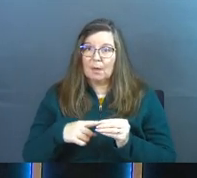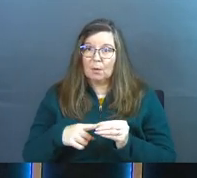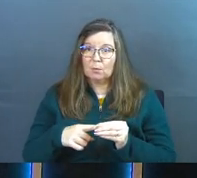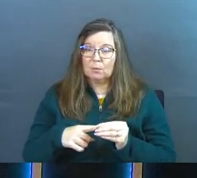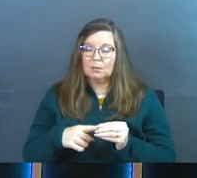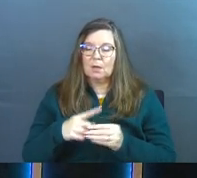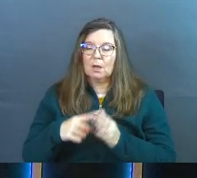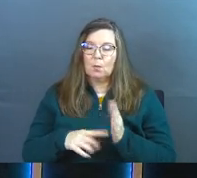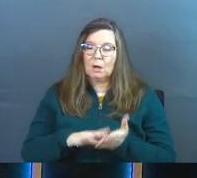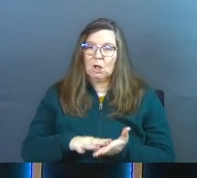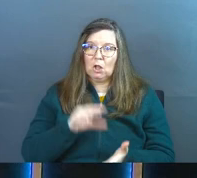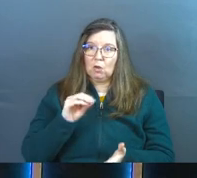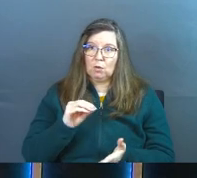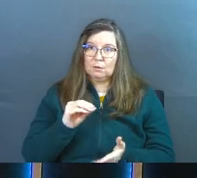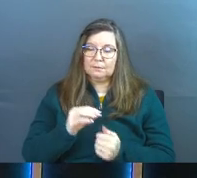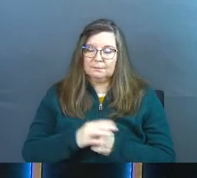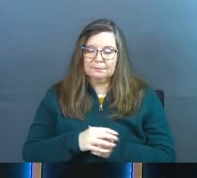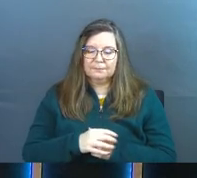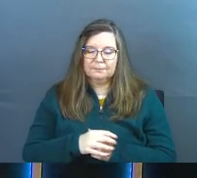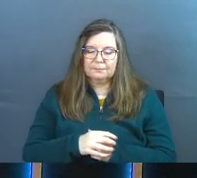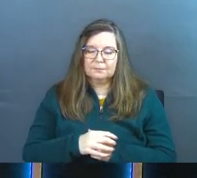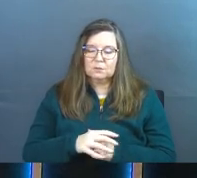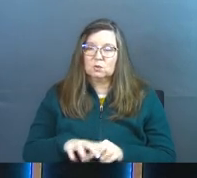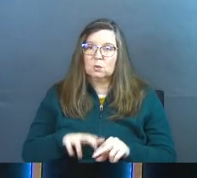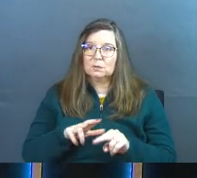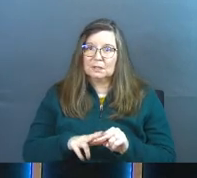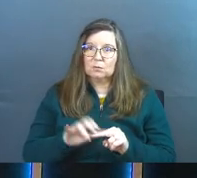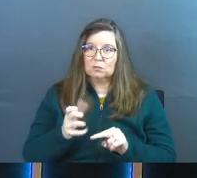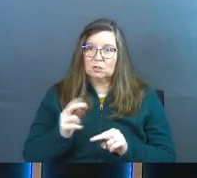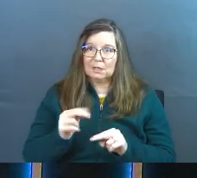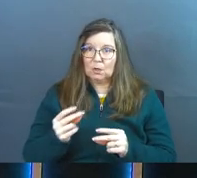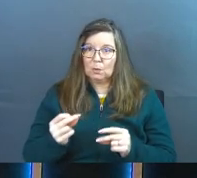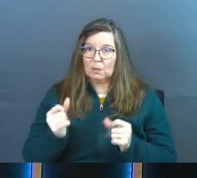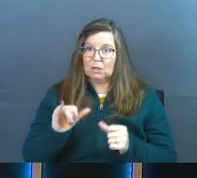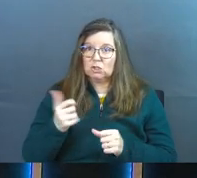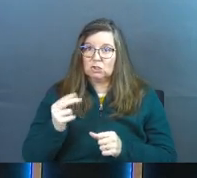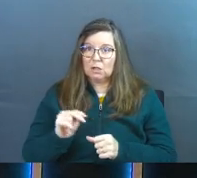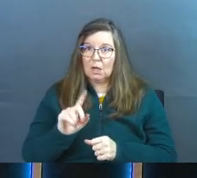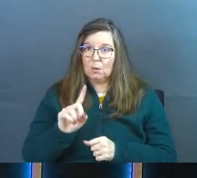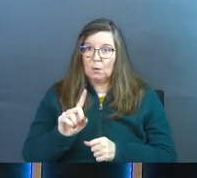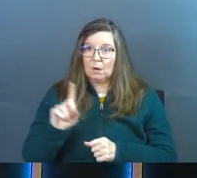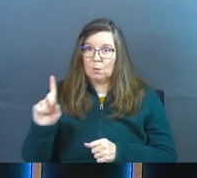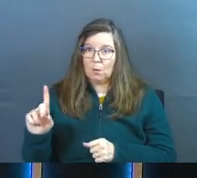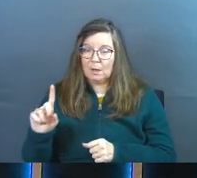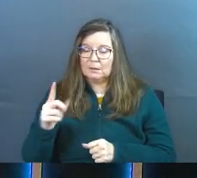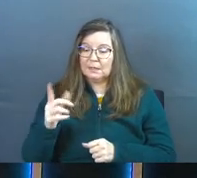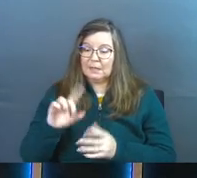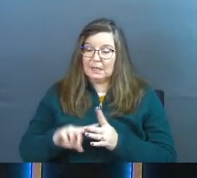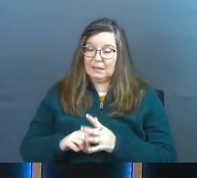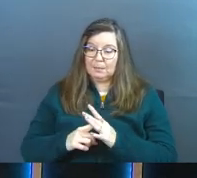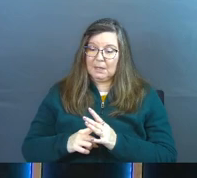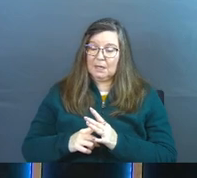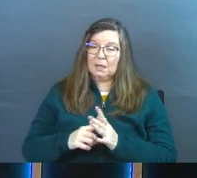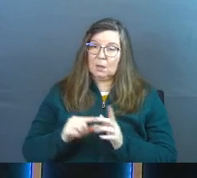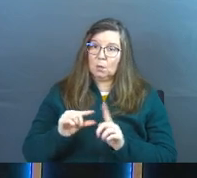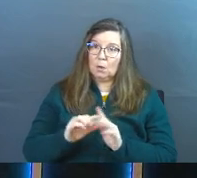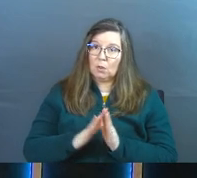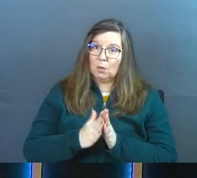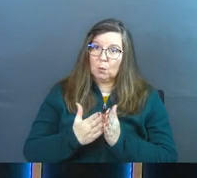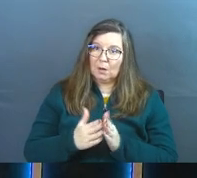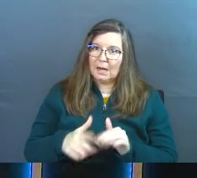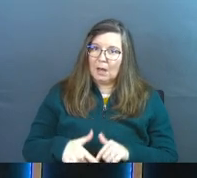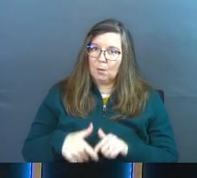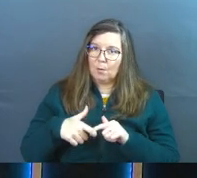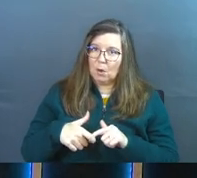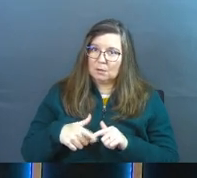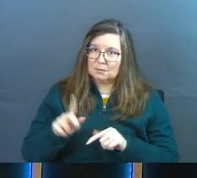about and what he learned about him. So sit down with John here real quick. John 1:1, he says, in the beginning was the Word. And I'll pause